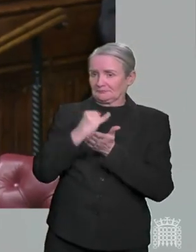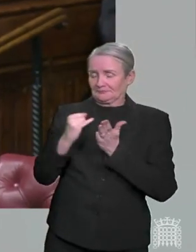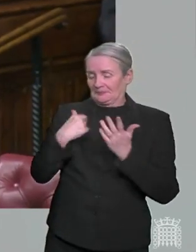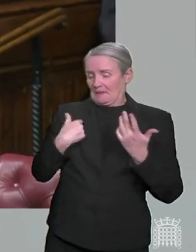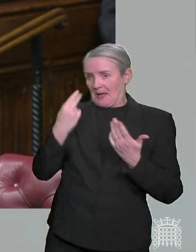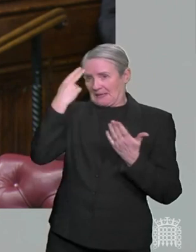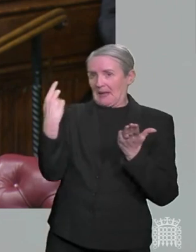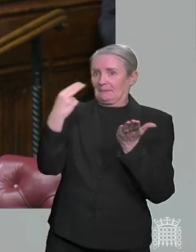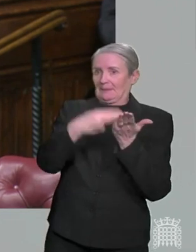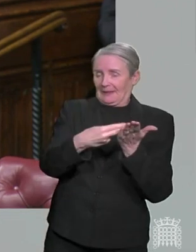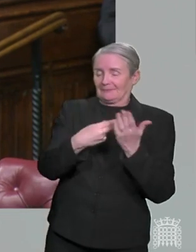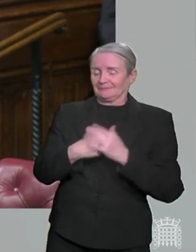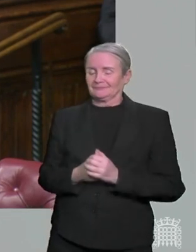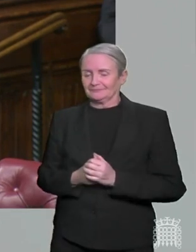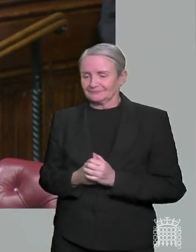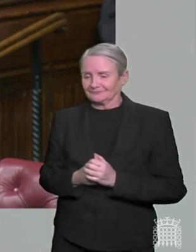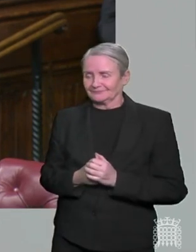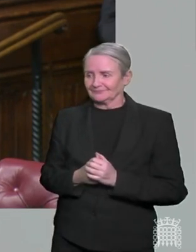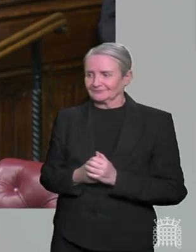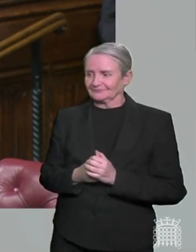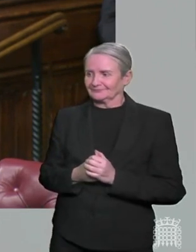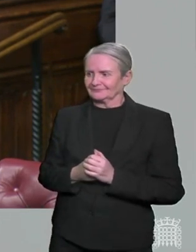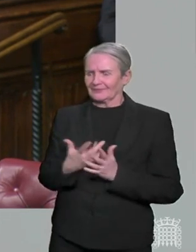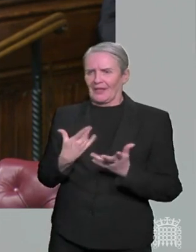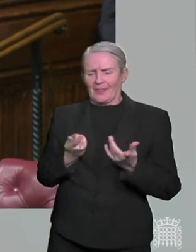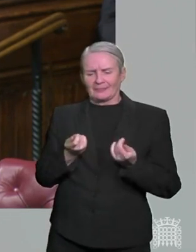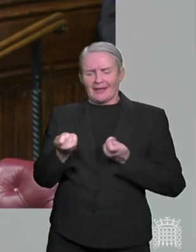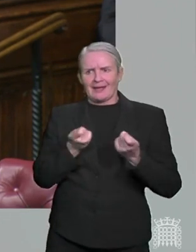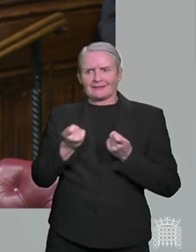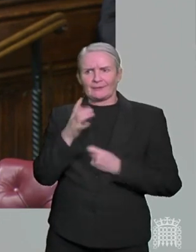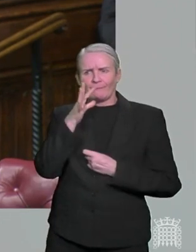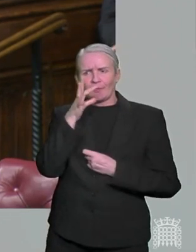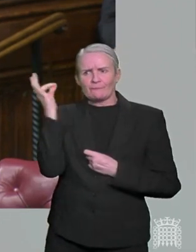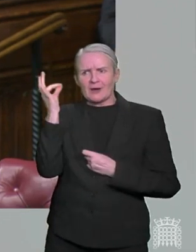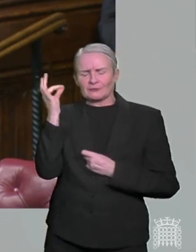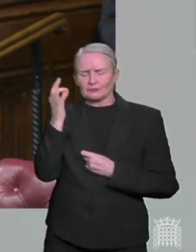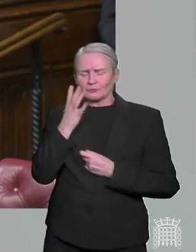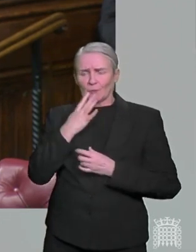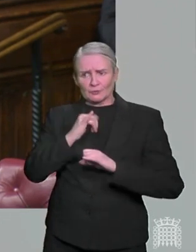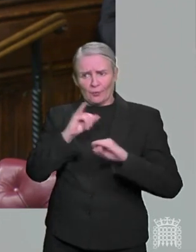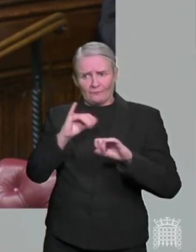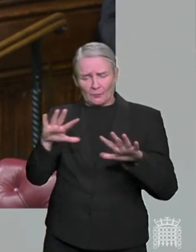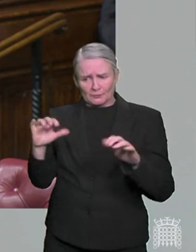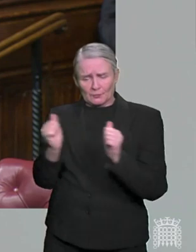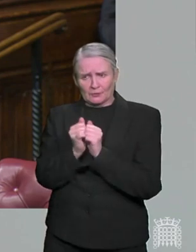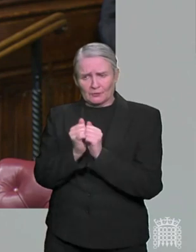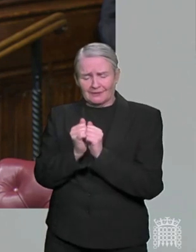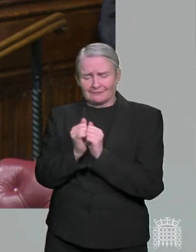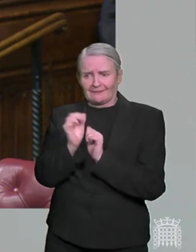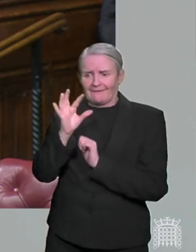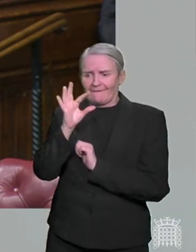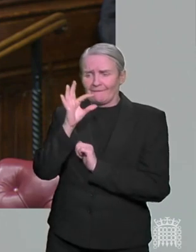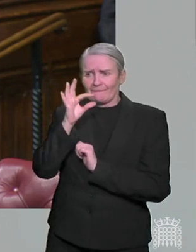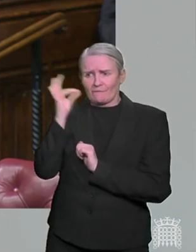would the Minister accept that the handling with the French was pretty catastrophic, and that France is a major